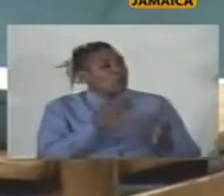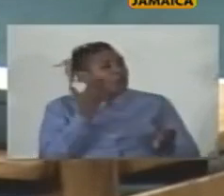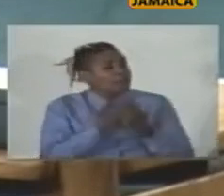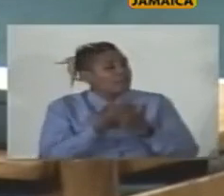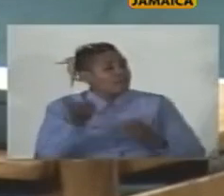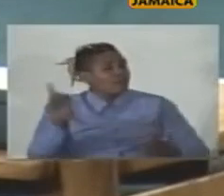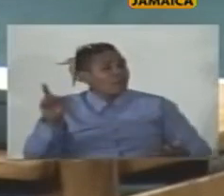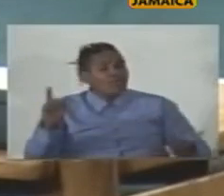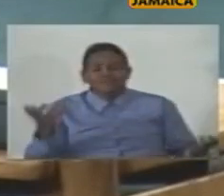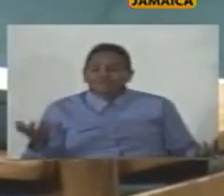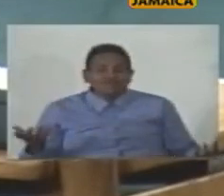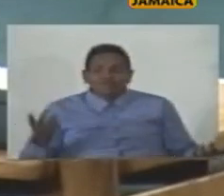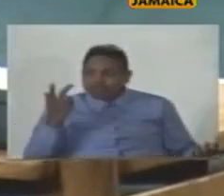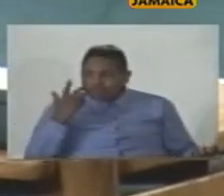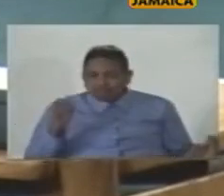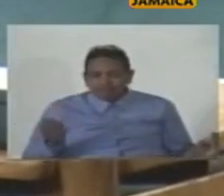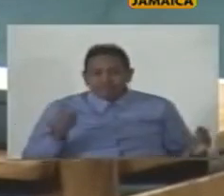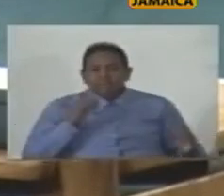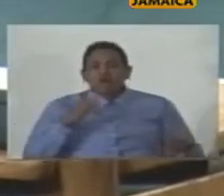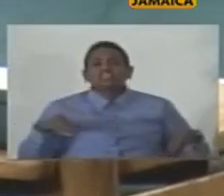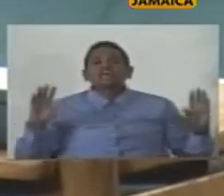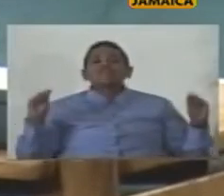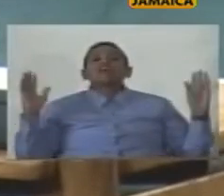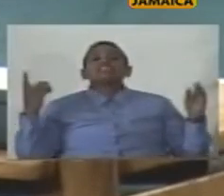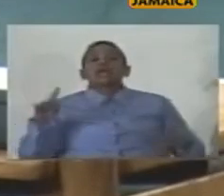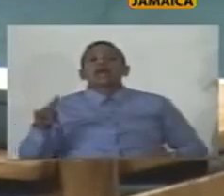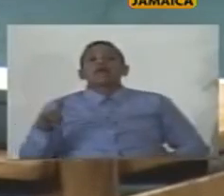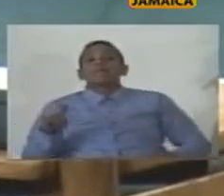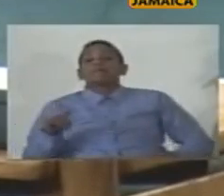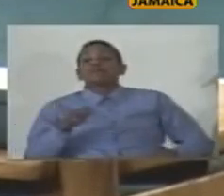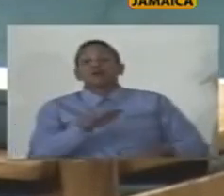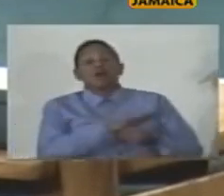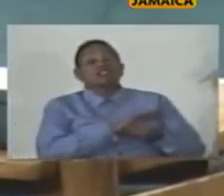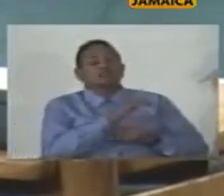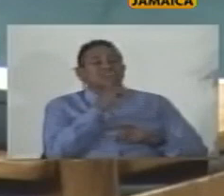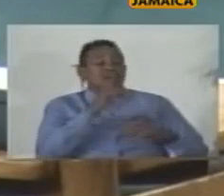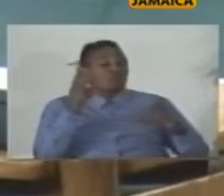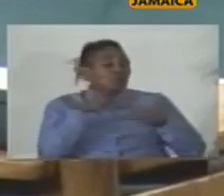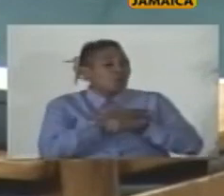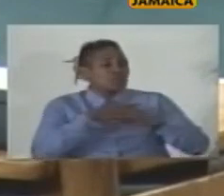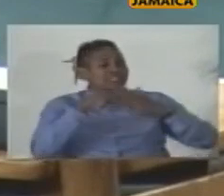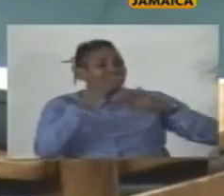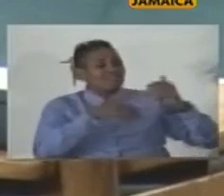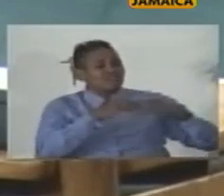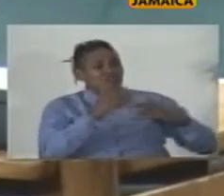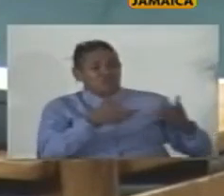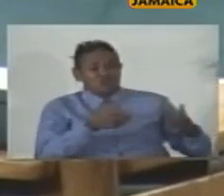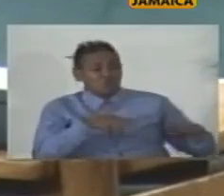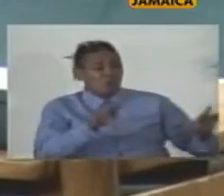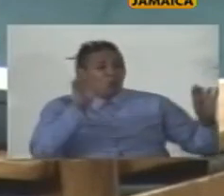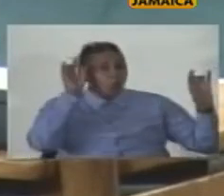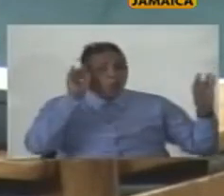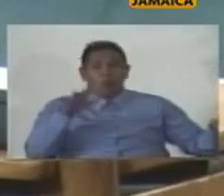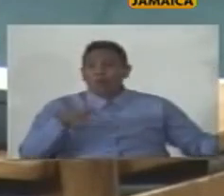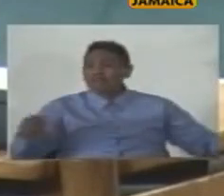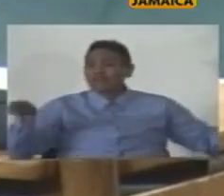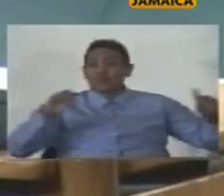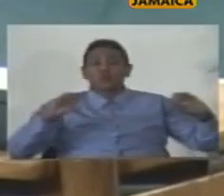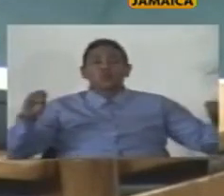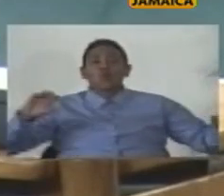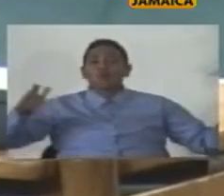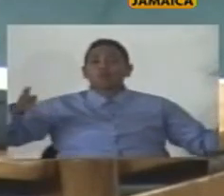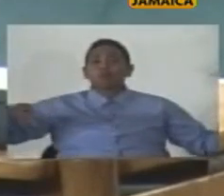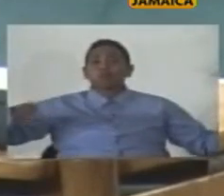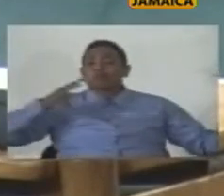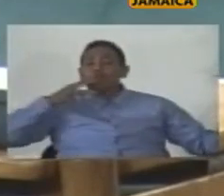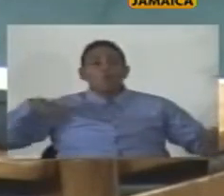the sacrifices they have made. The constituency has a worse infrastructure. The roads are in deplorable condition. There is no pipe water supply